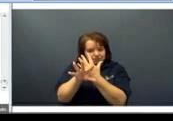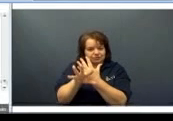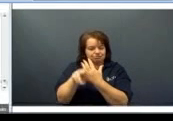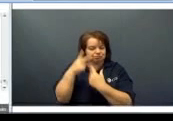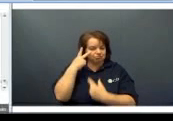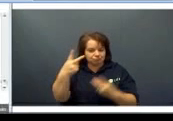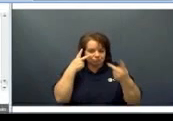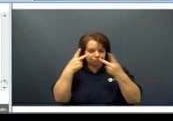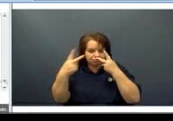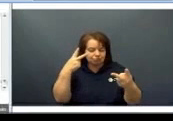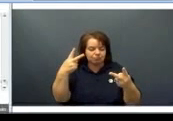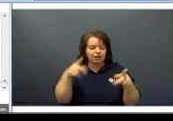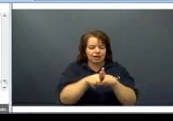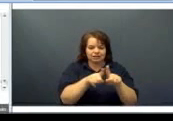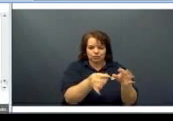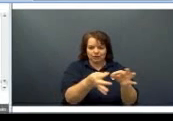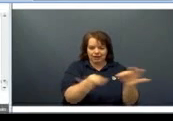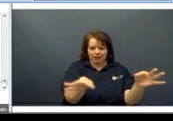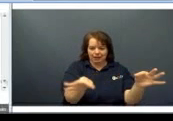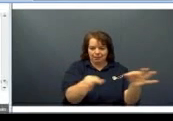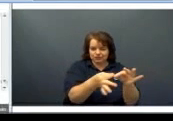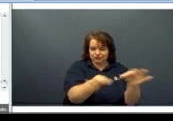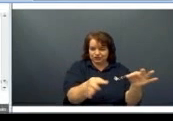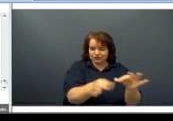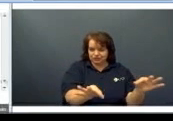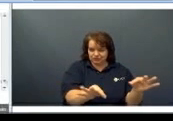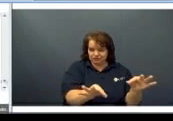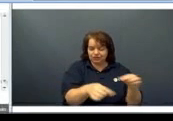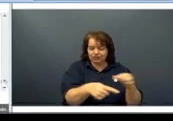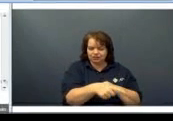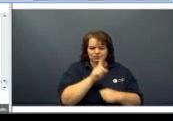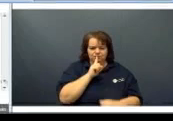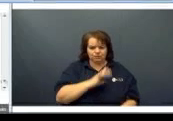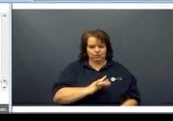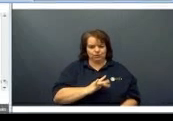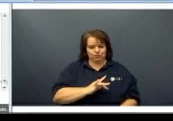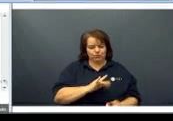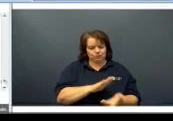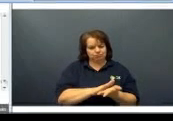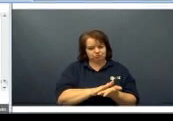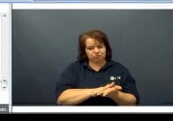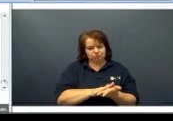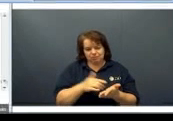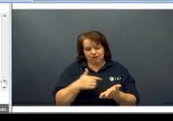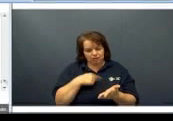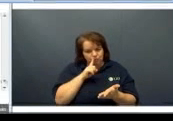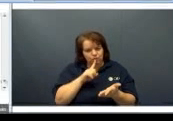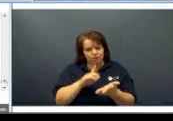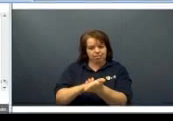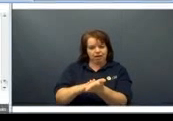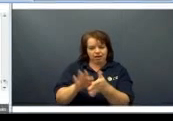being done both visually and captioned-wise, which is